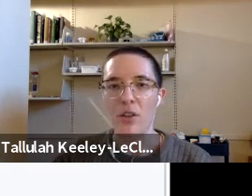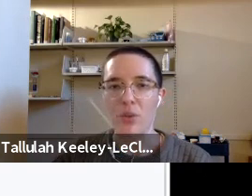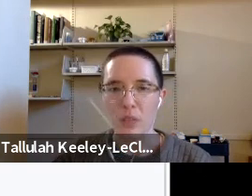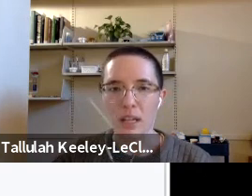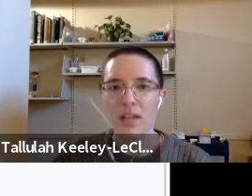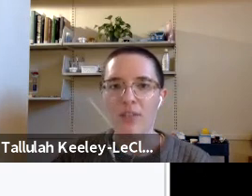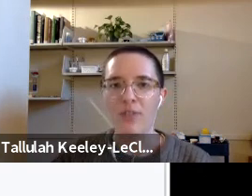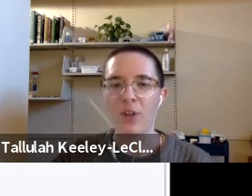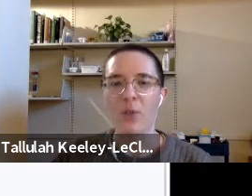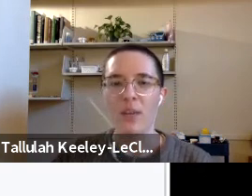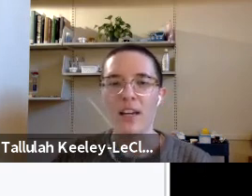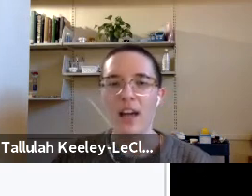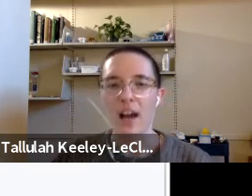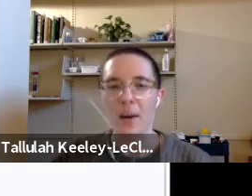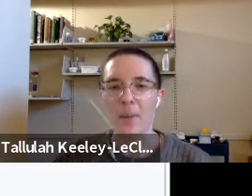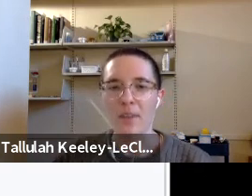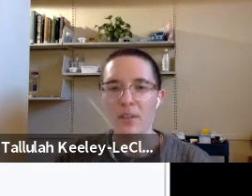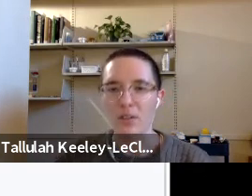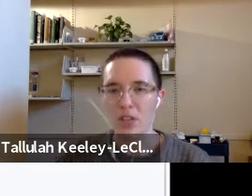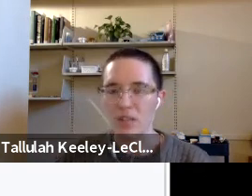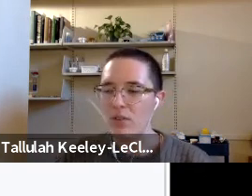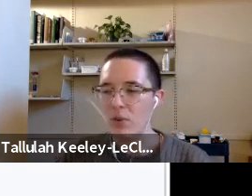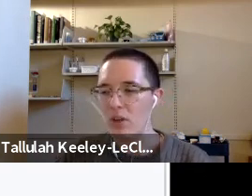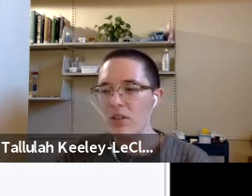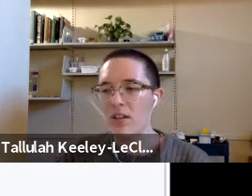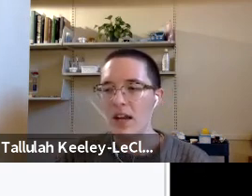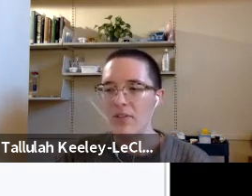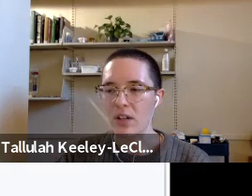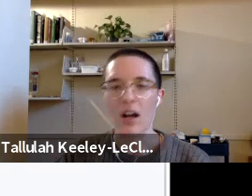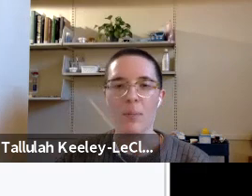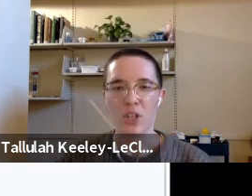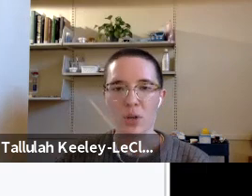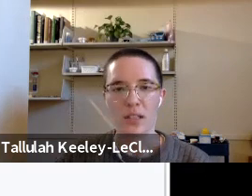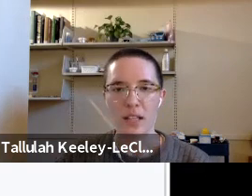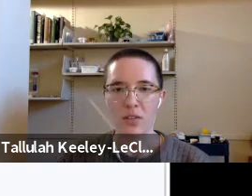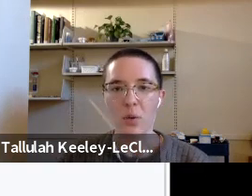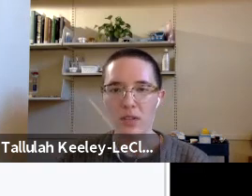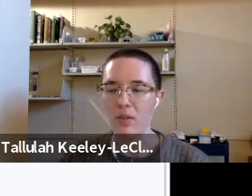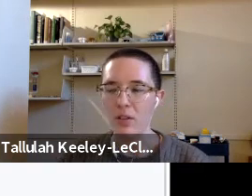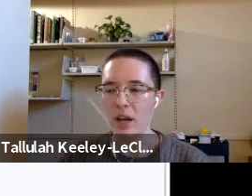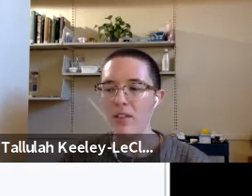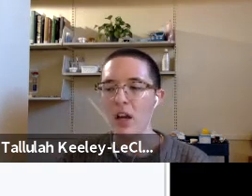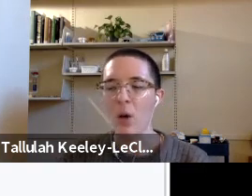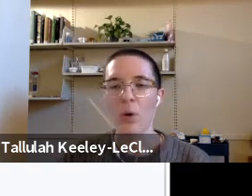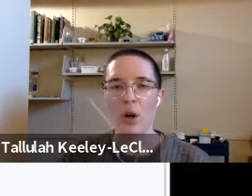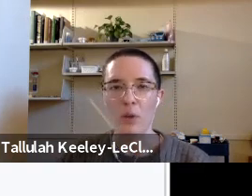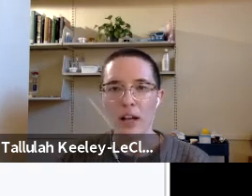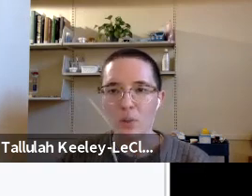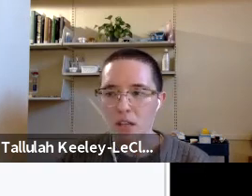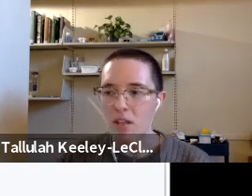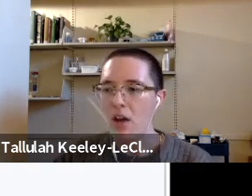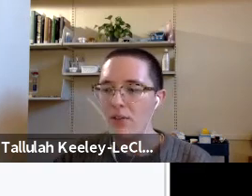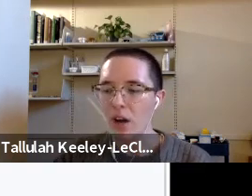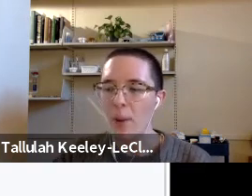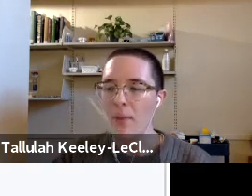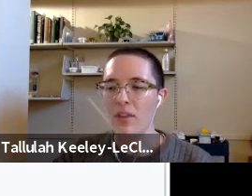the three following chiefs of the Forest Service after Pinchot's successor, who was Henry Graves, were all